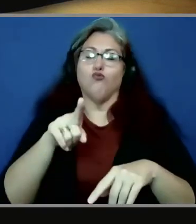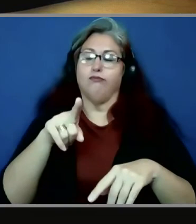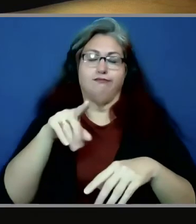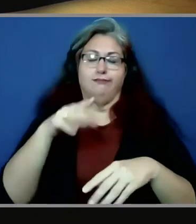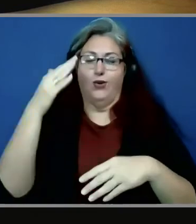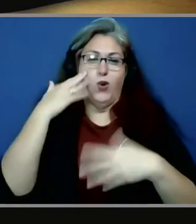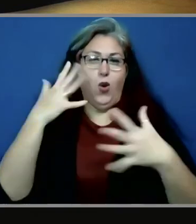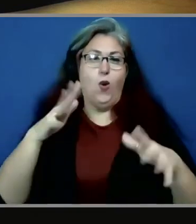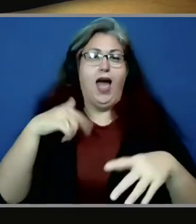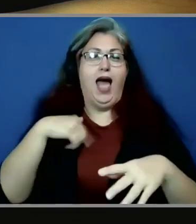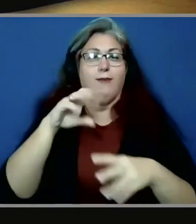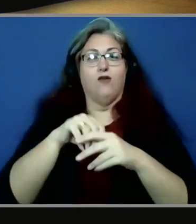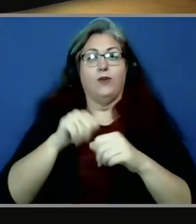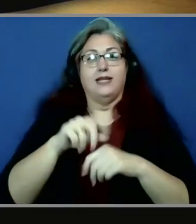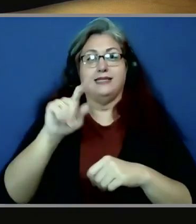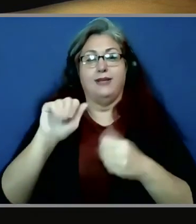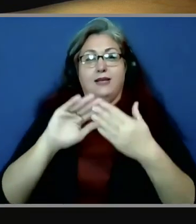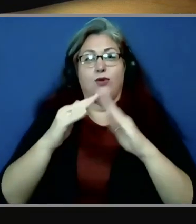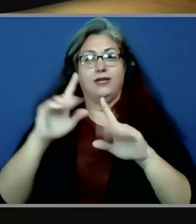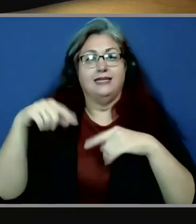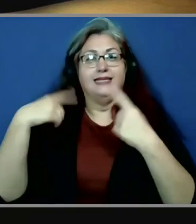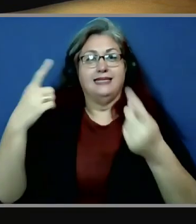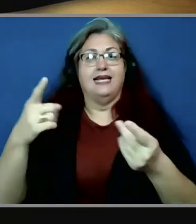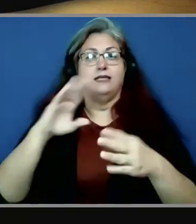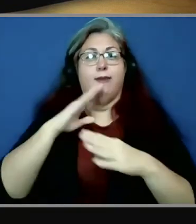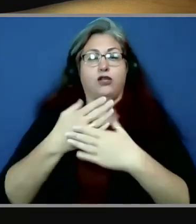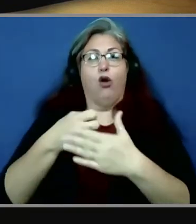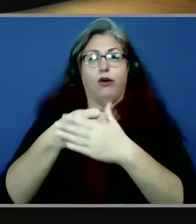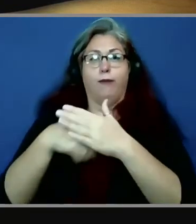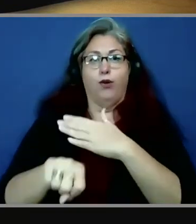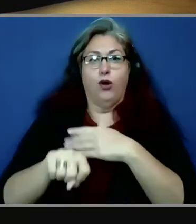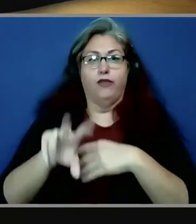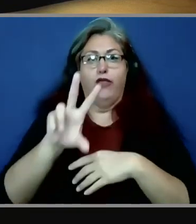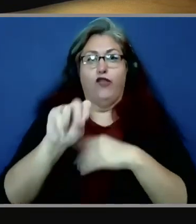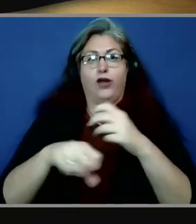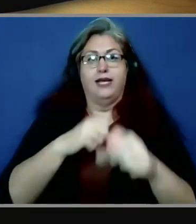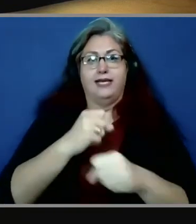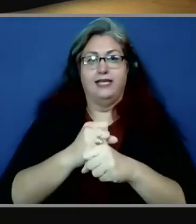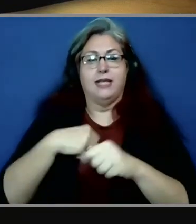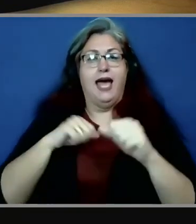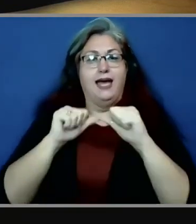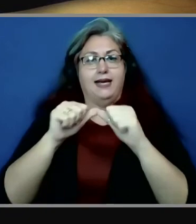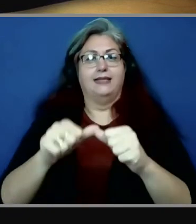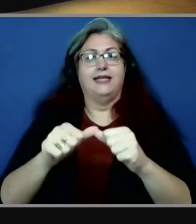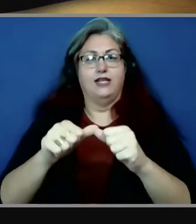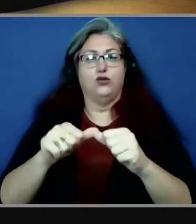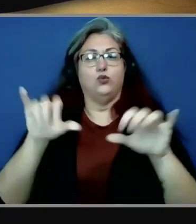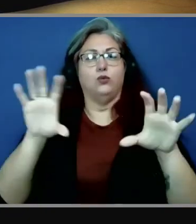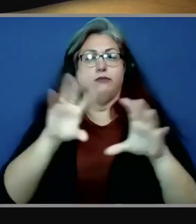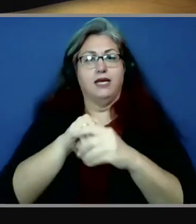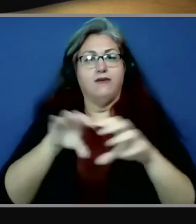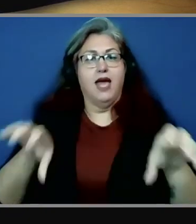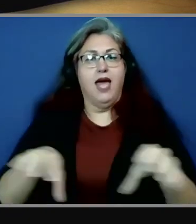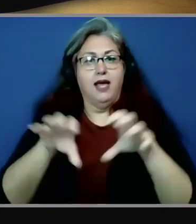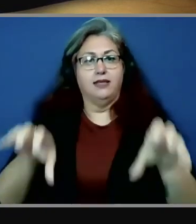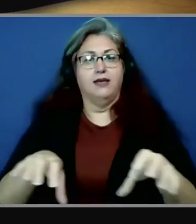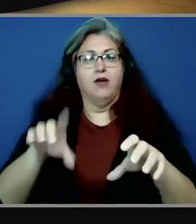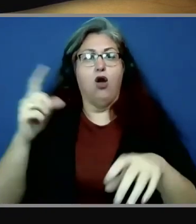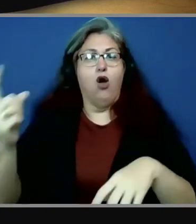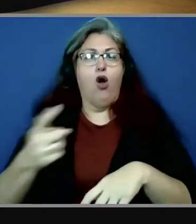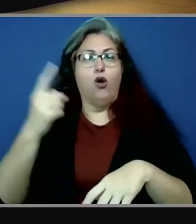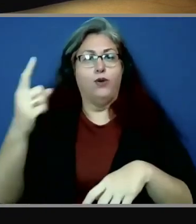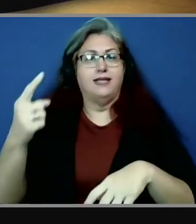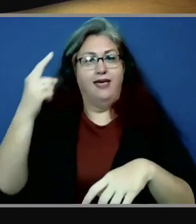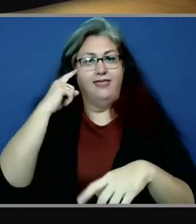been in the disabilities community since the birth of my daughter for 30 years, and I continue to stay actively engaged and always